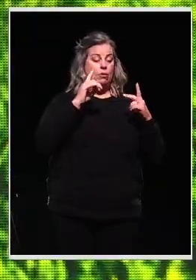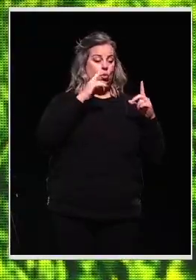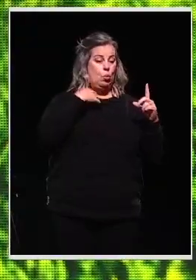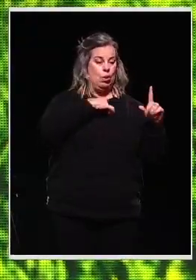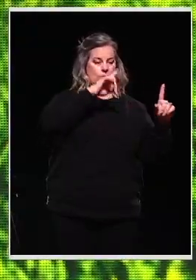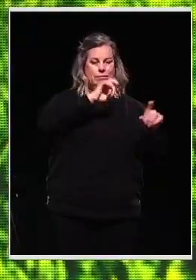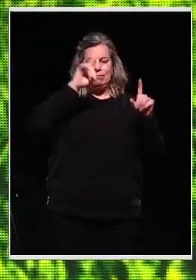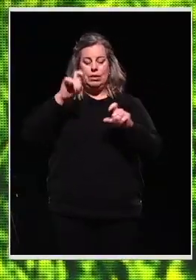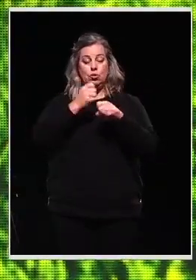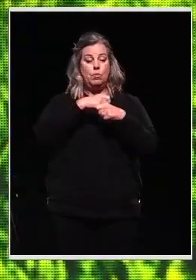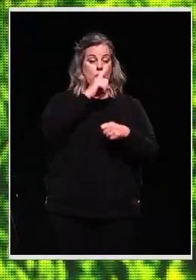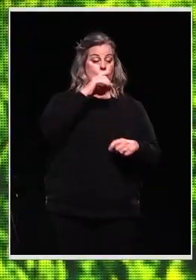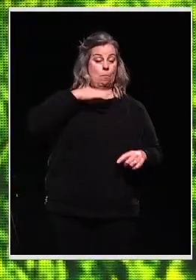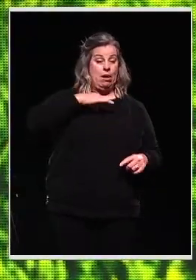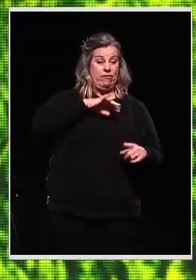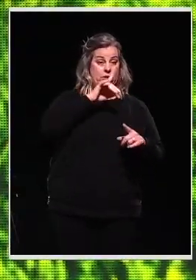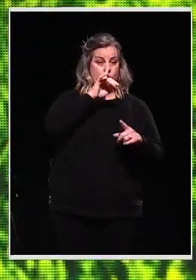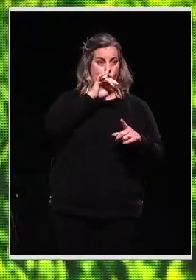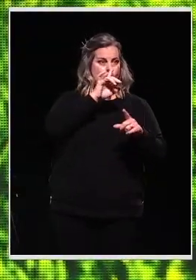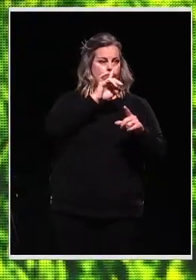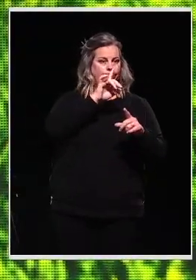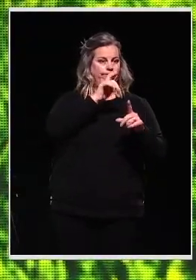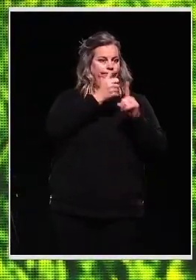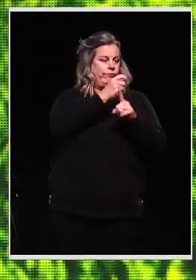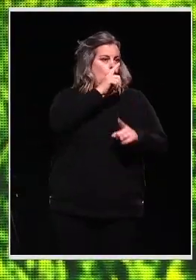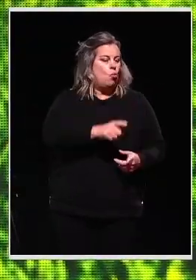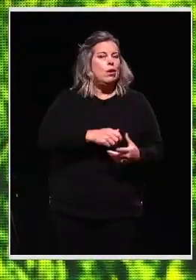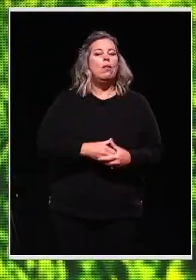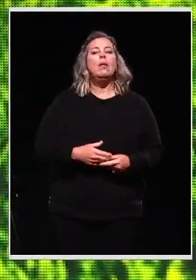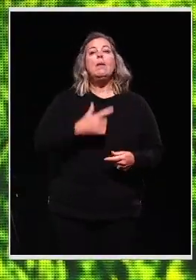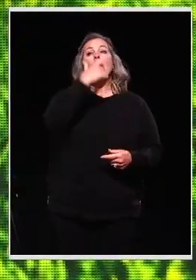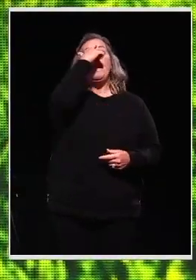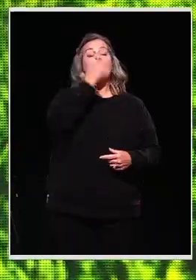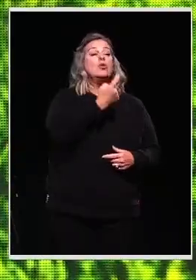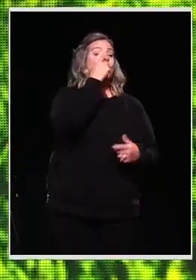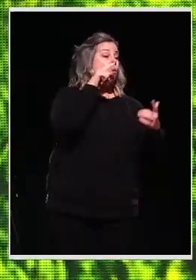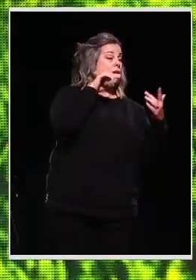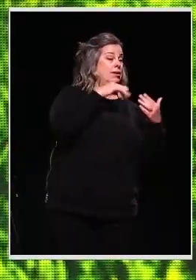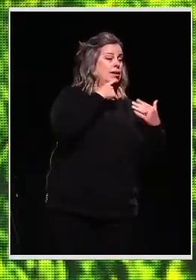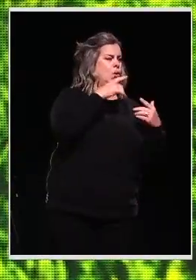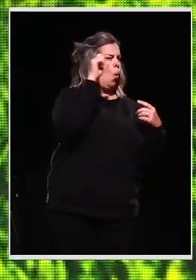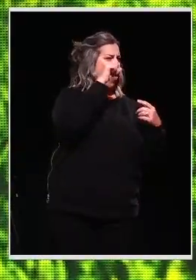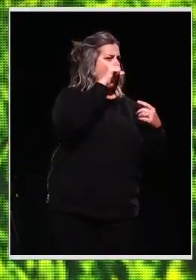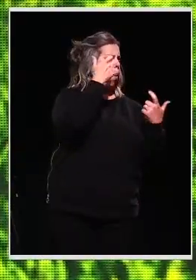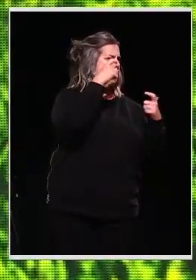the benefits are real. That just because one study claims they saw a big reduction doesn't mean that that's evident when you